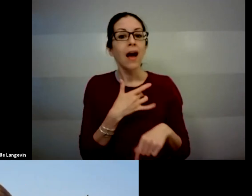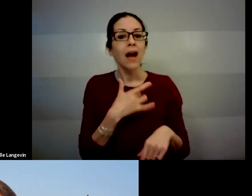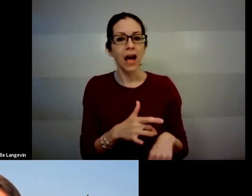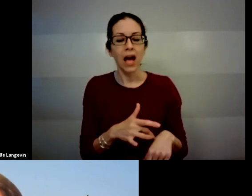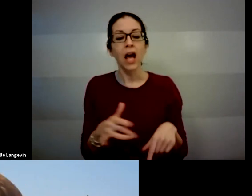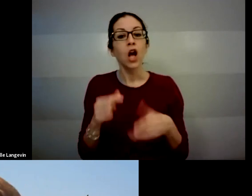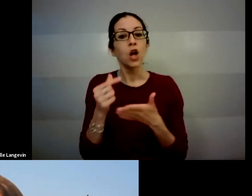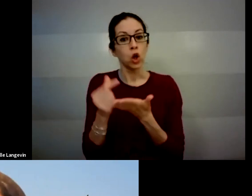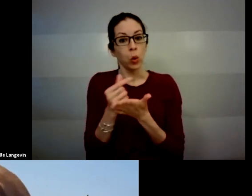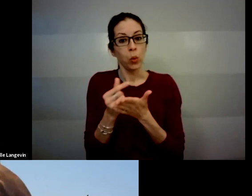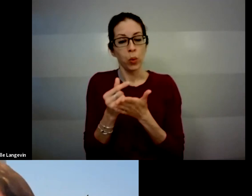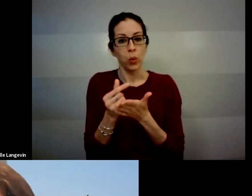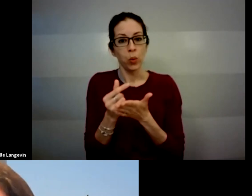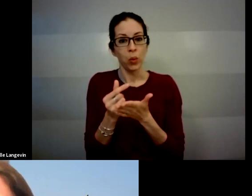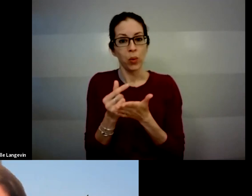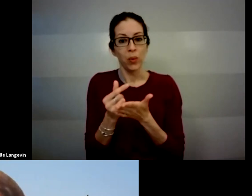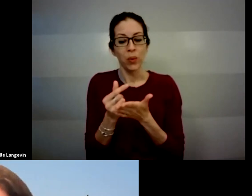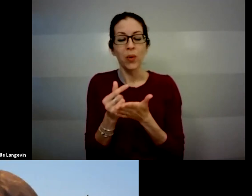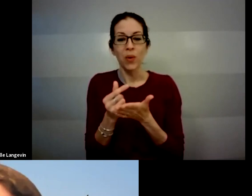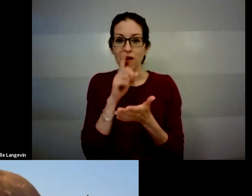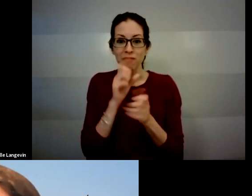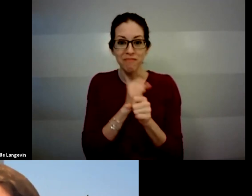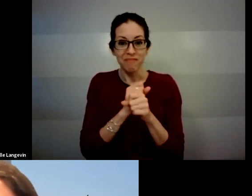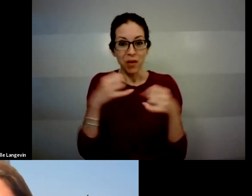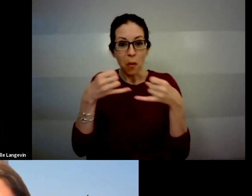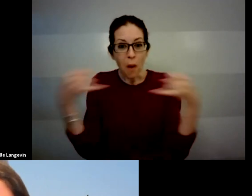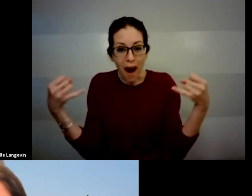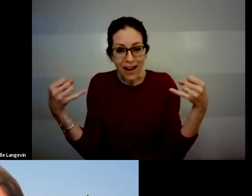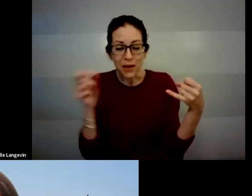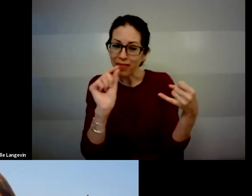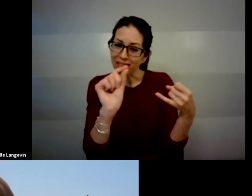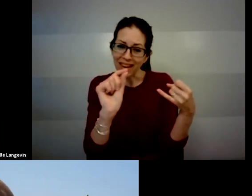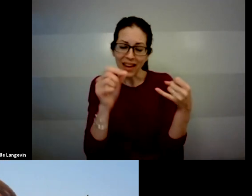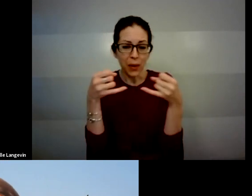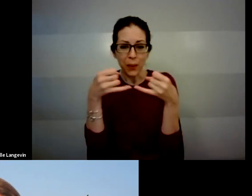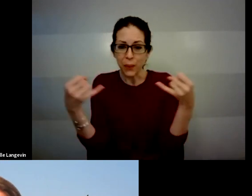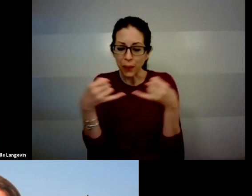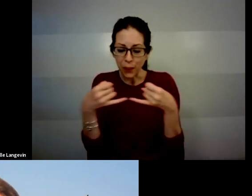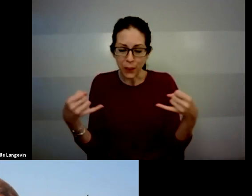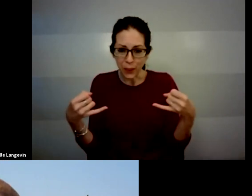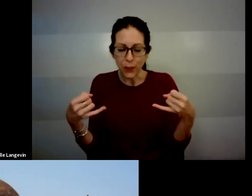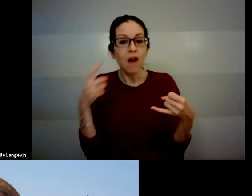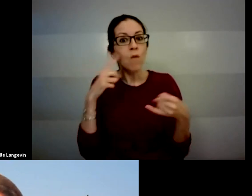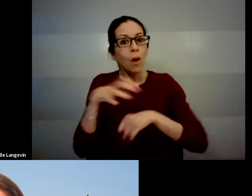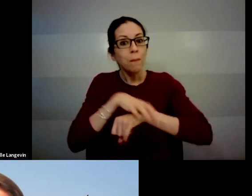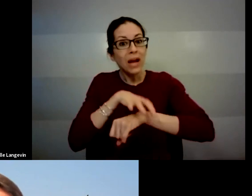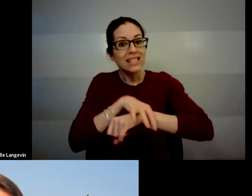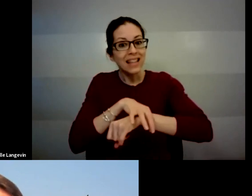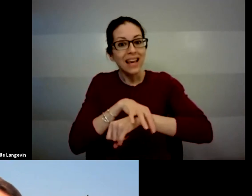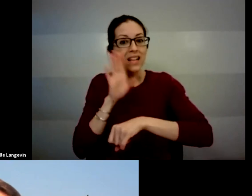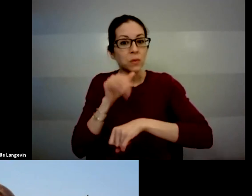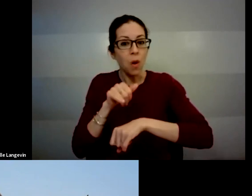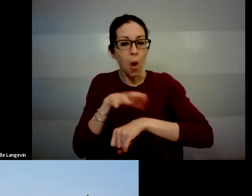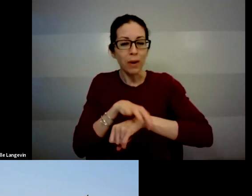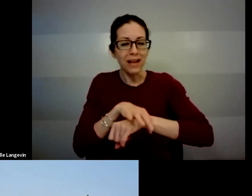of, actually of bracelet wire. That's what we use to attach these birds. We use a bracelet wire that